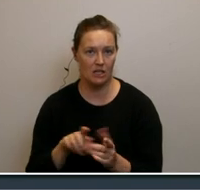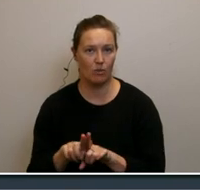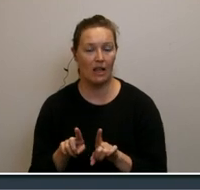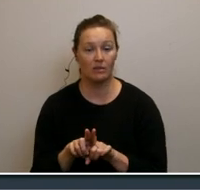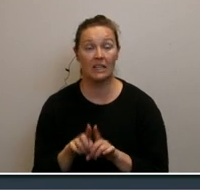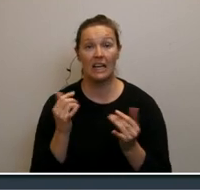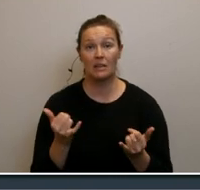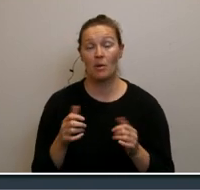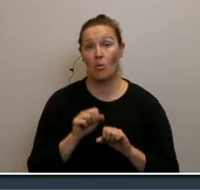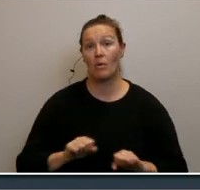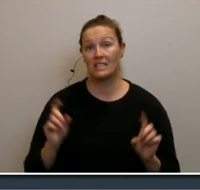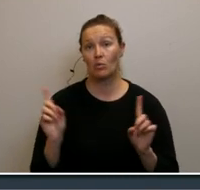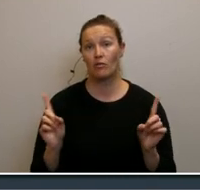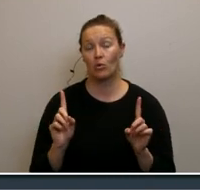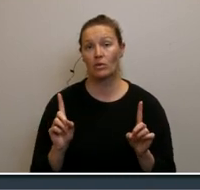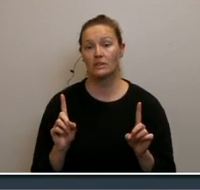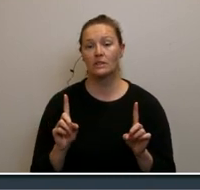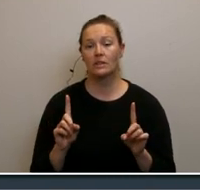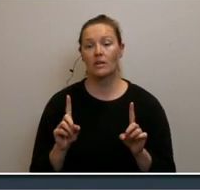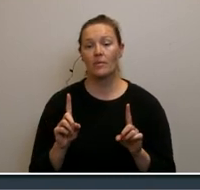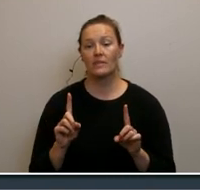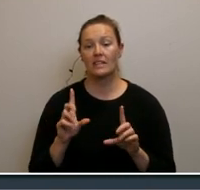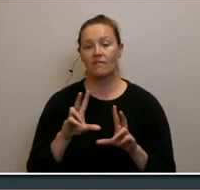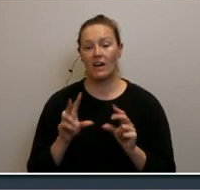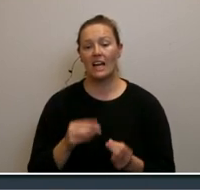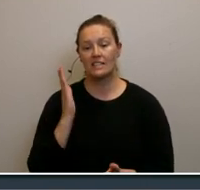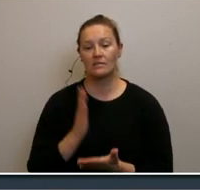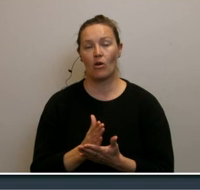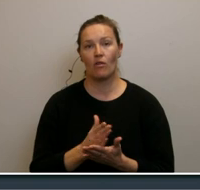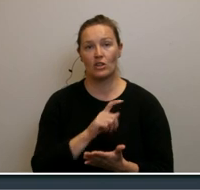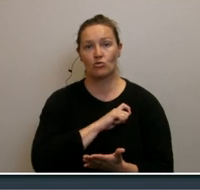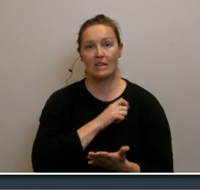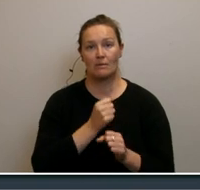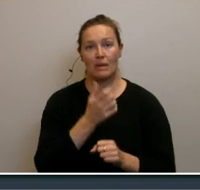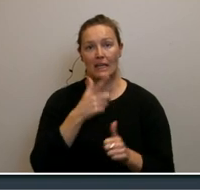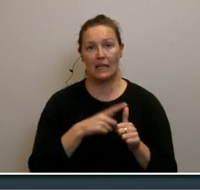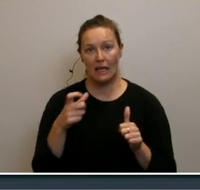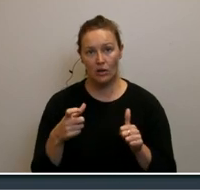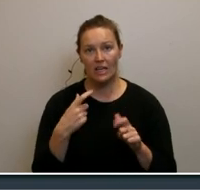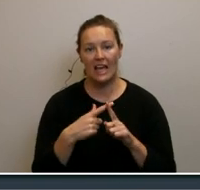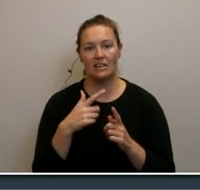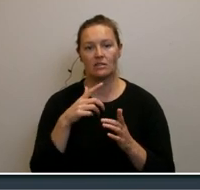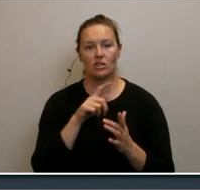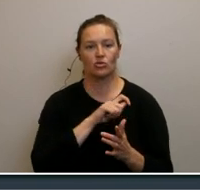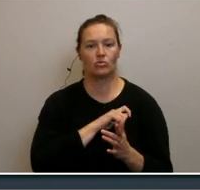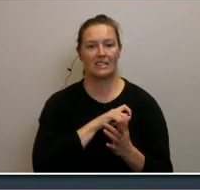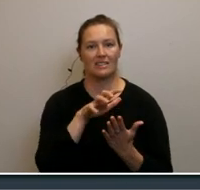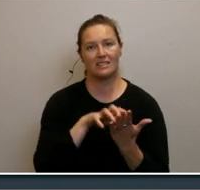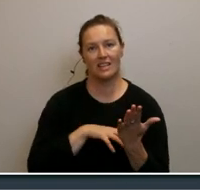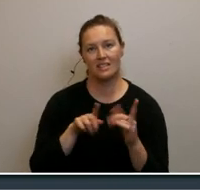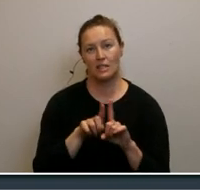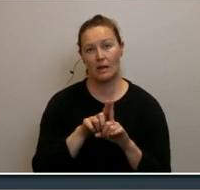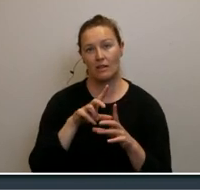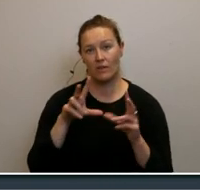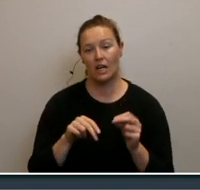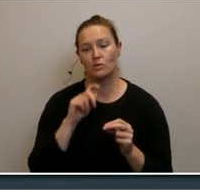waiting for at the moment is finalisation of the trust bank account. The trust deed's been finalised. It will be lodged this week